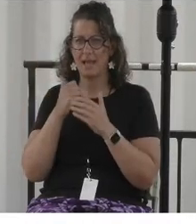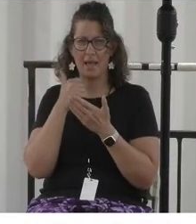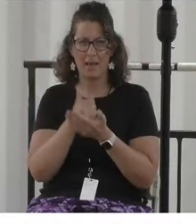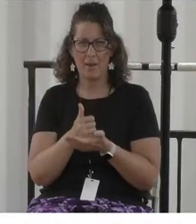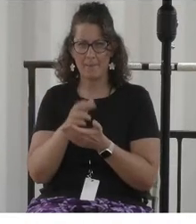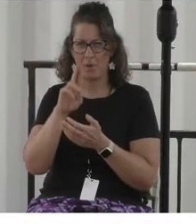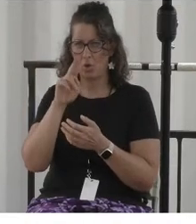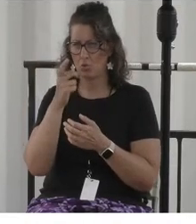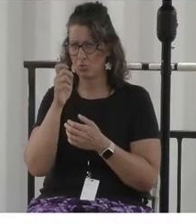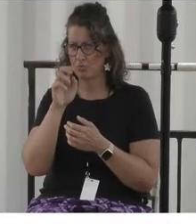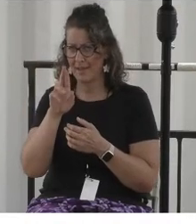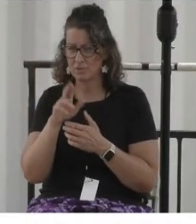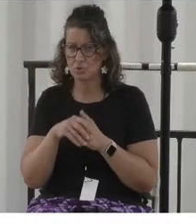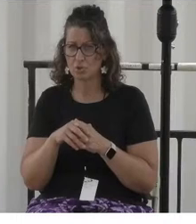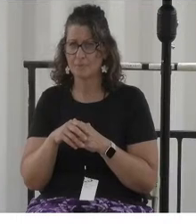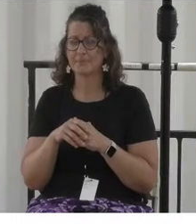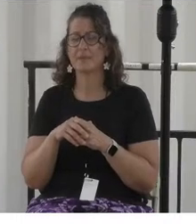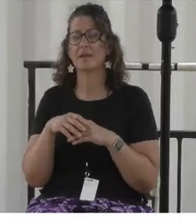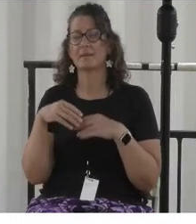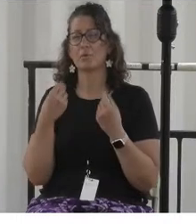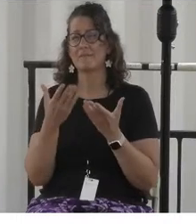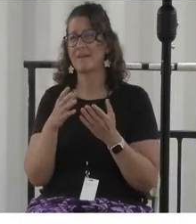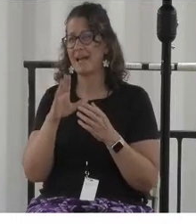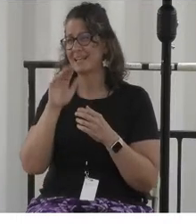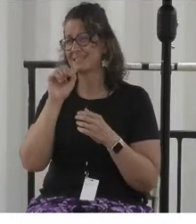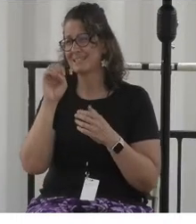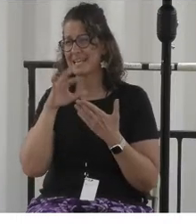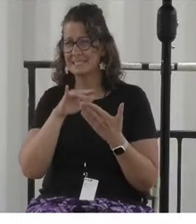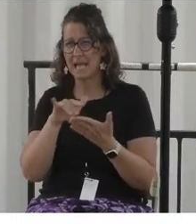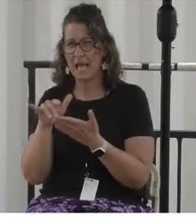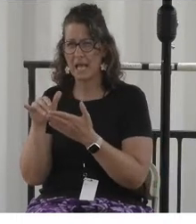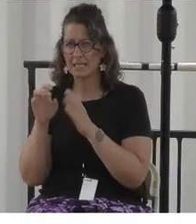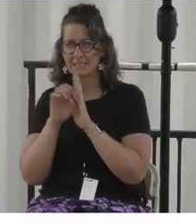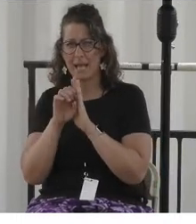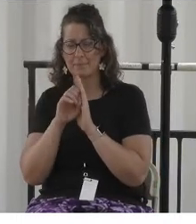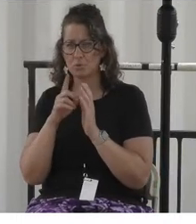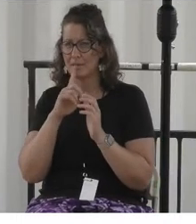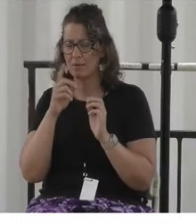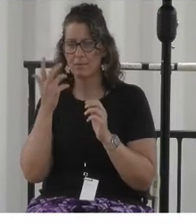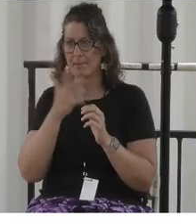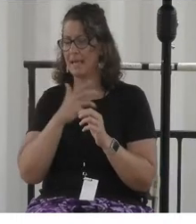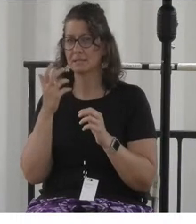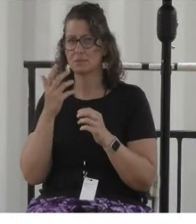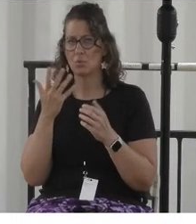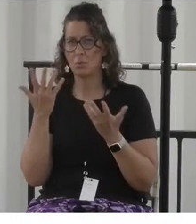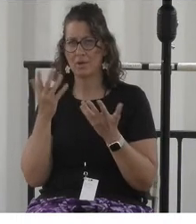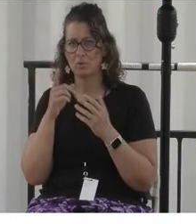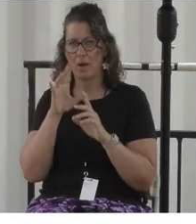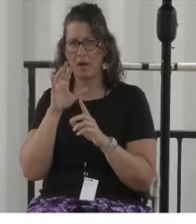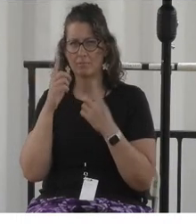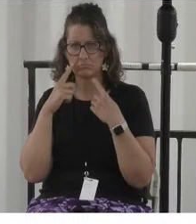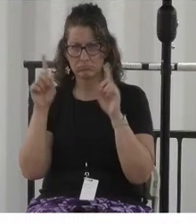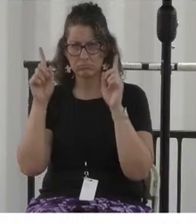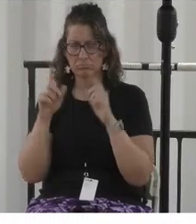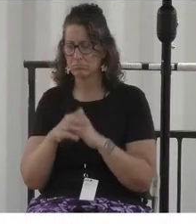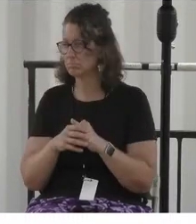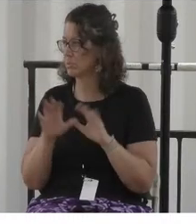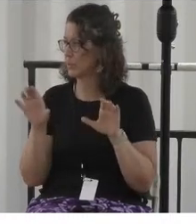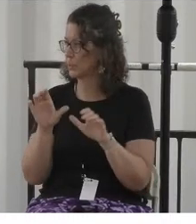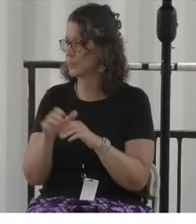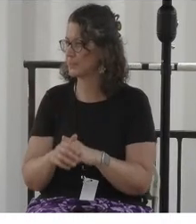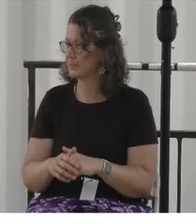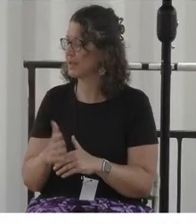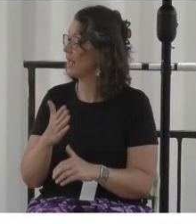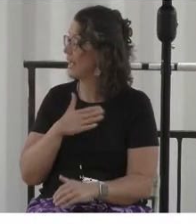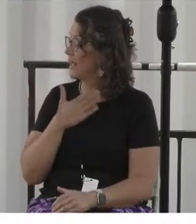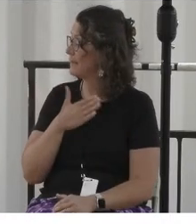few case study examples, you know, where you guys were really blown away with what you're able to do? Yeah, gladly.